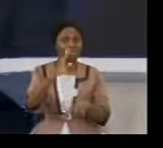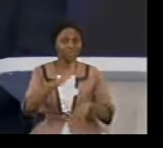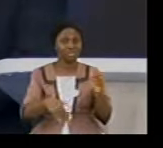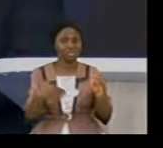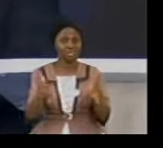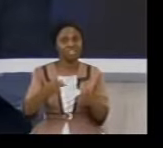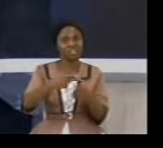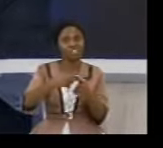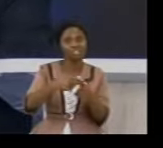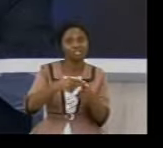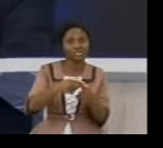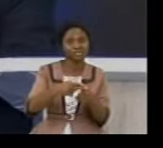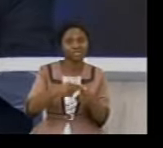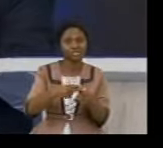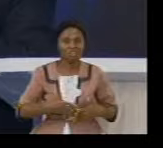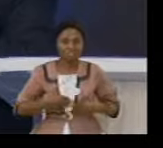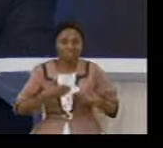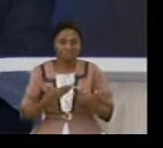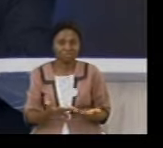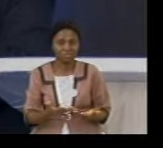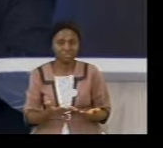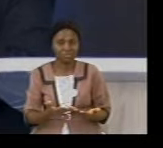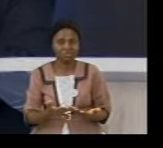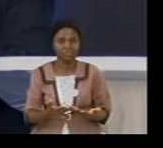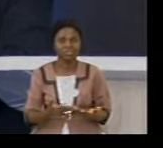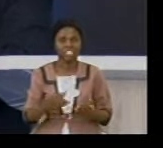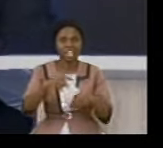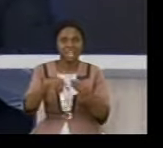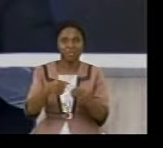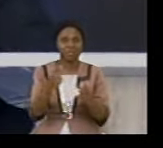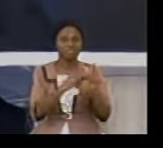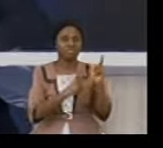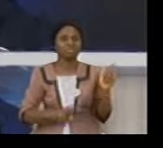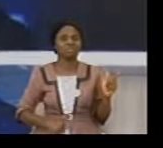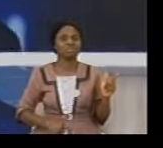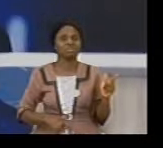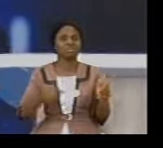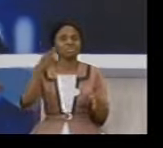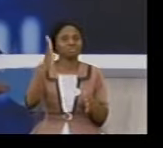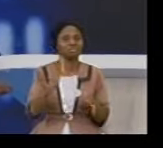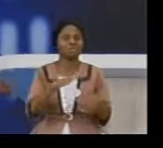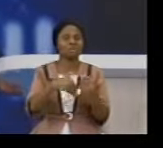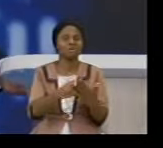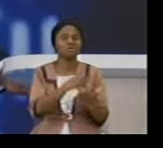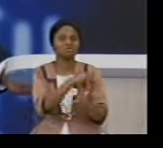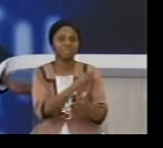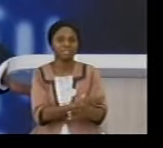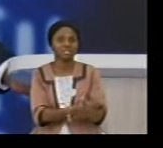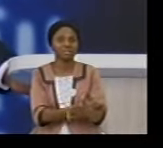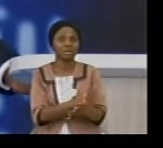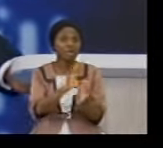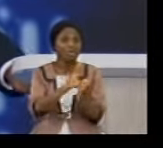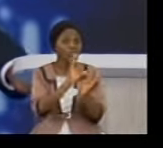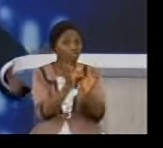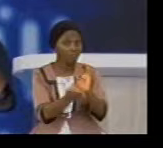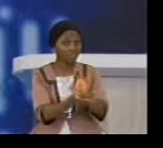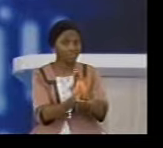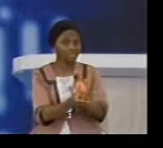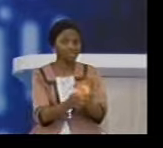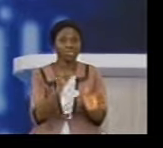temporary confession about the Lord God Almighty. Conversion is